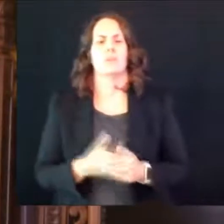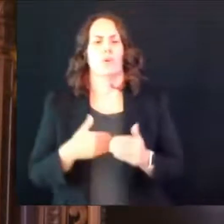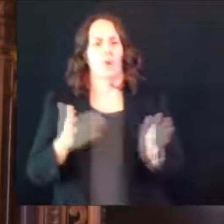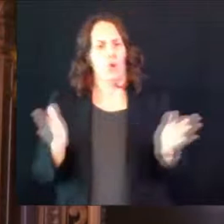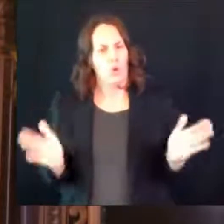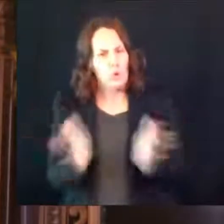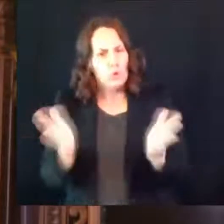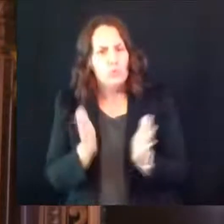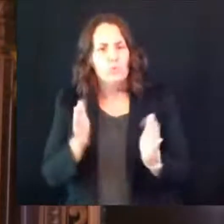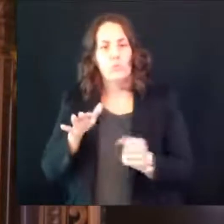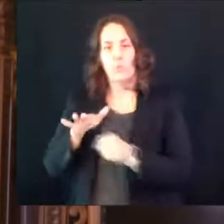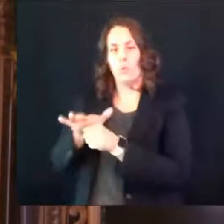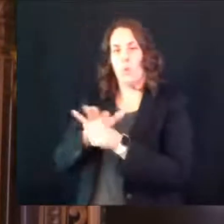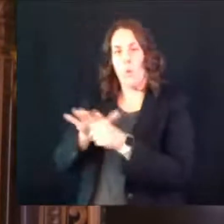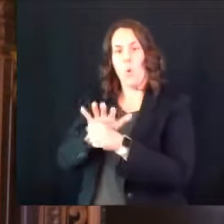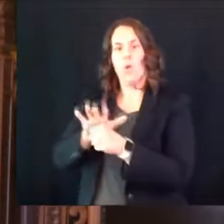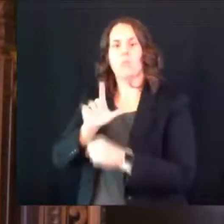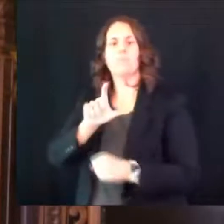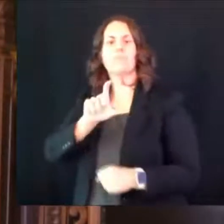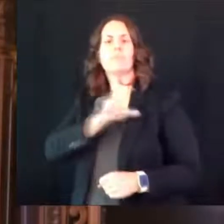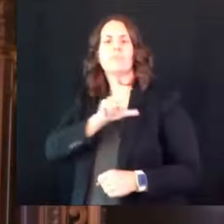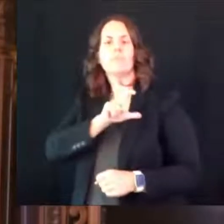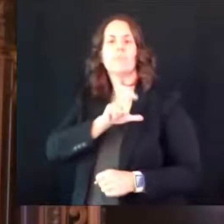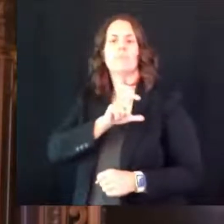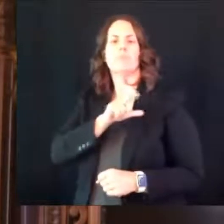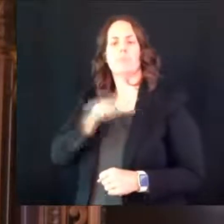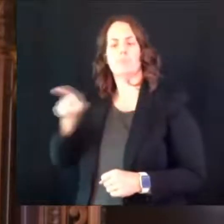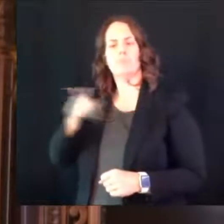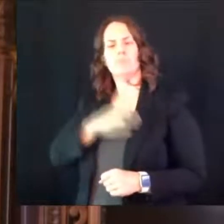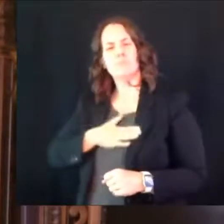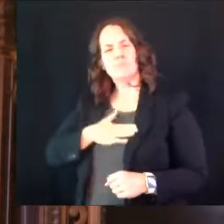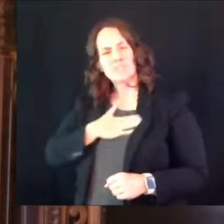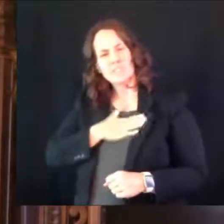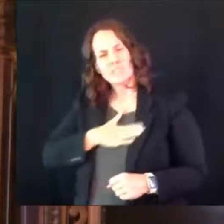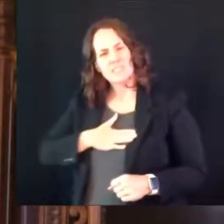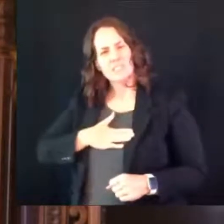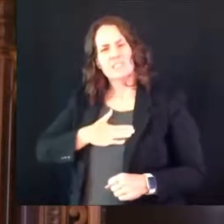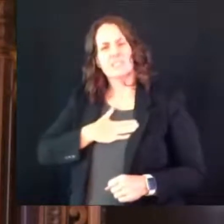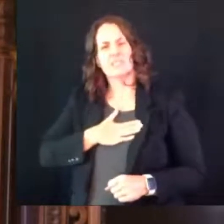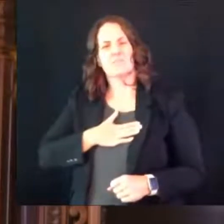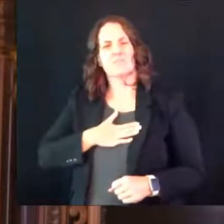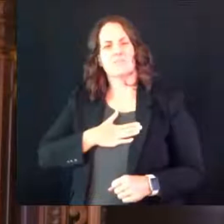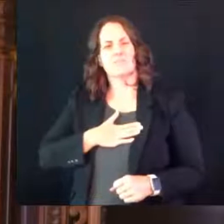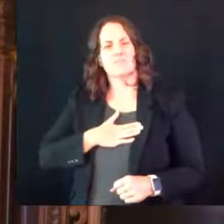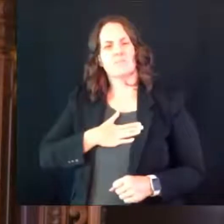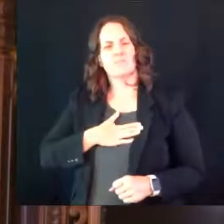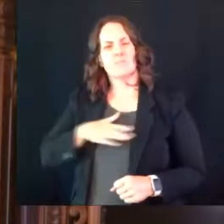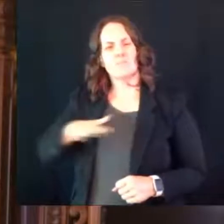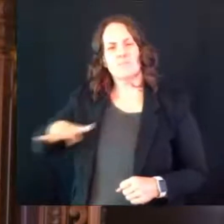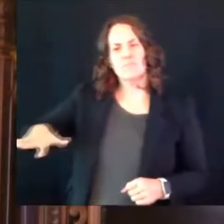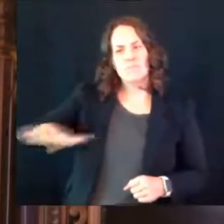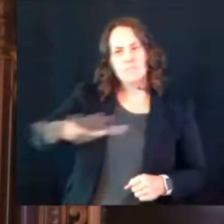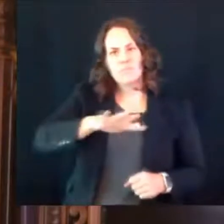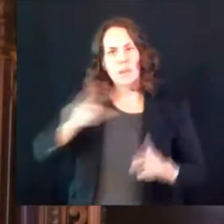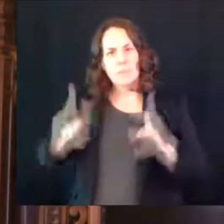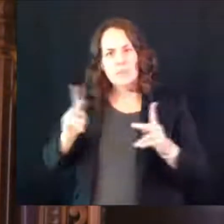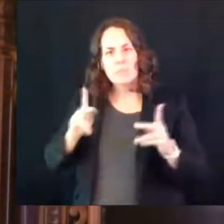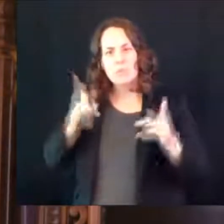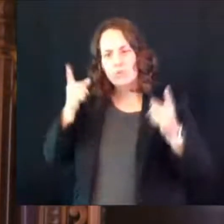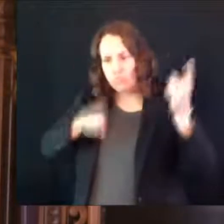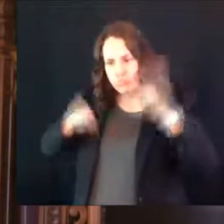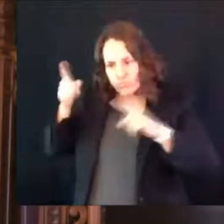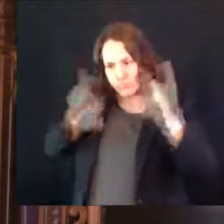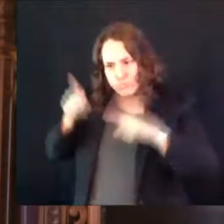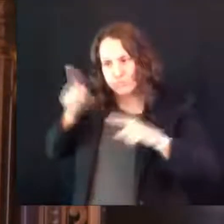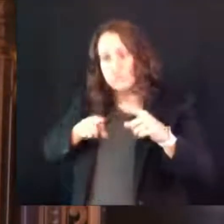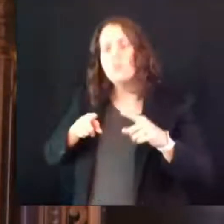there are situations where those efforts aren't enough, local officials can issue a civil forfeiture under the section